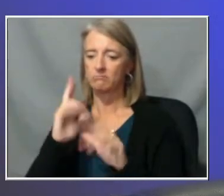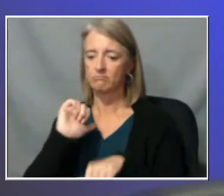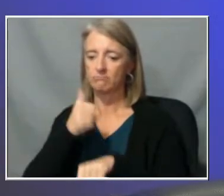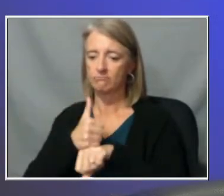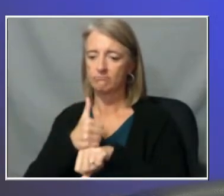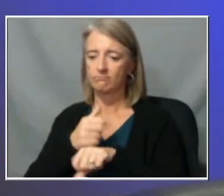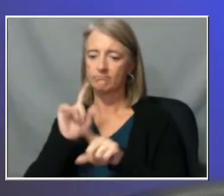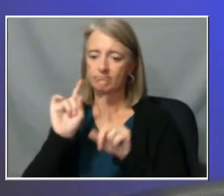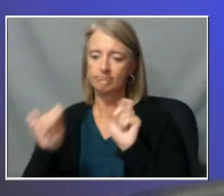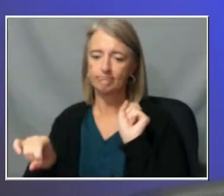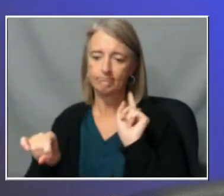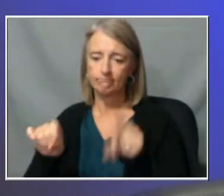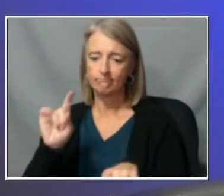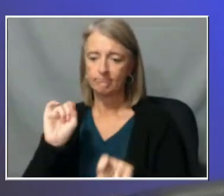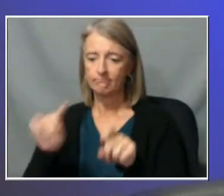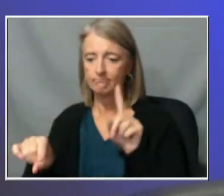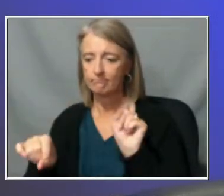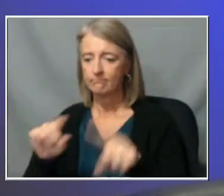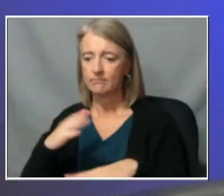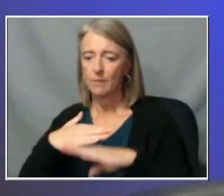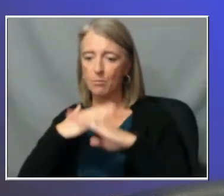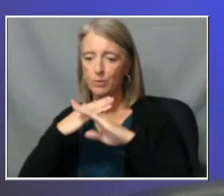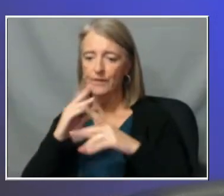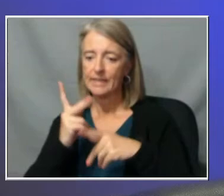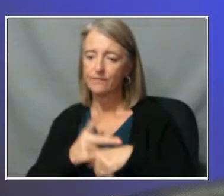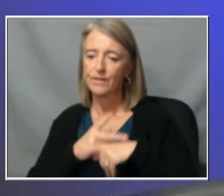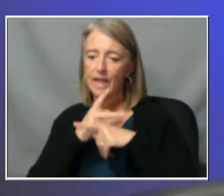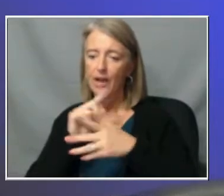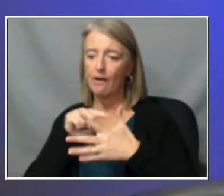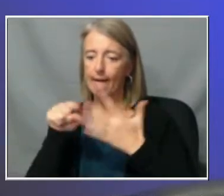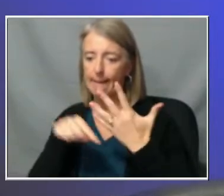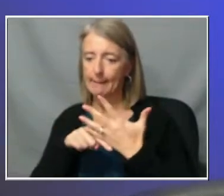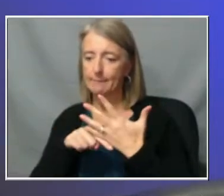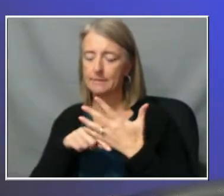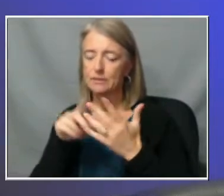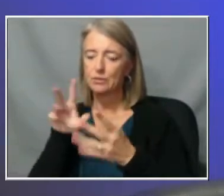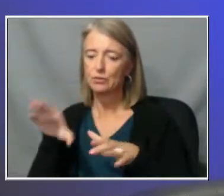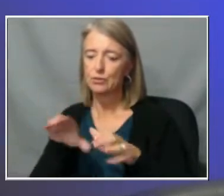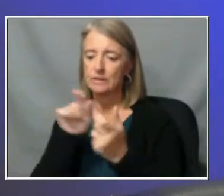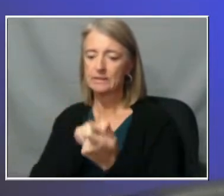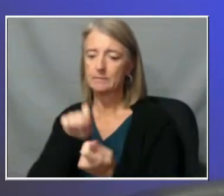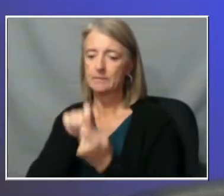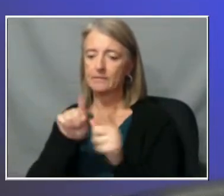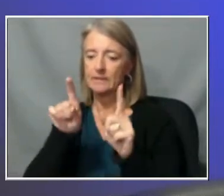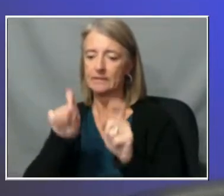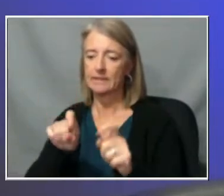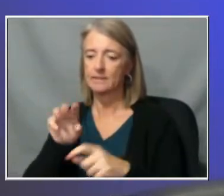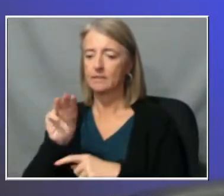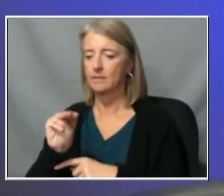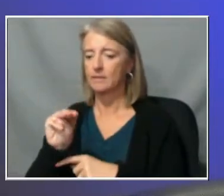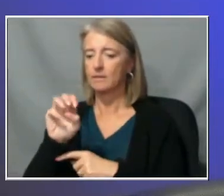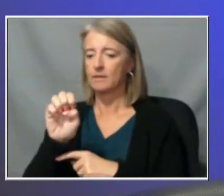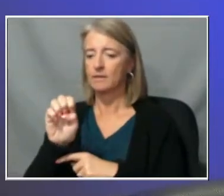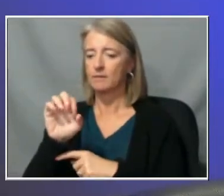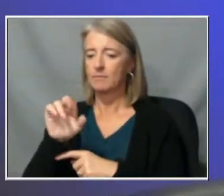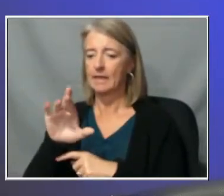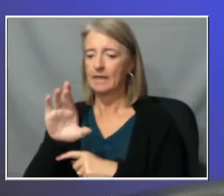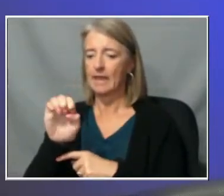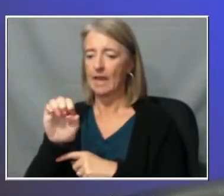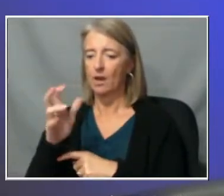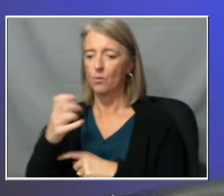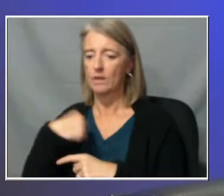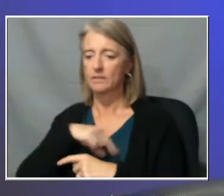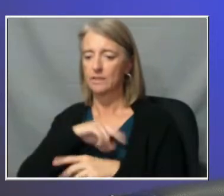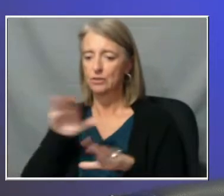questions about preventive care items and doing specific tests that Medicare wants us to have done. There may not